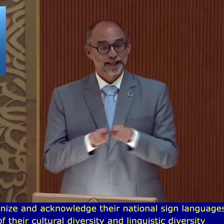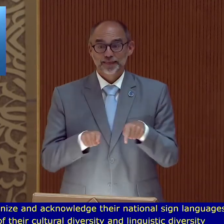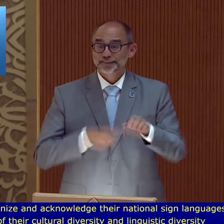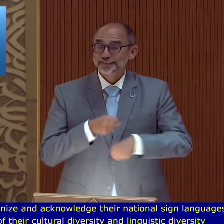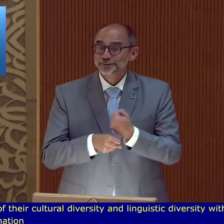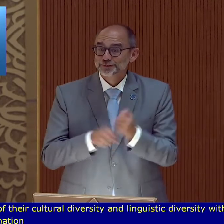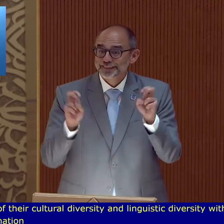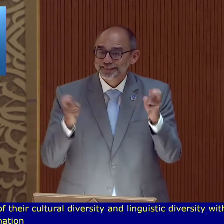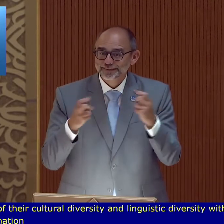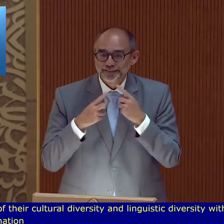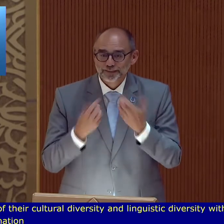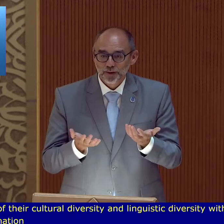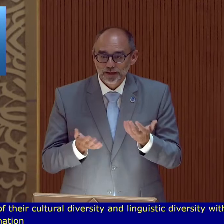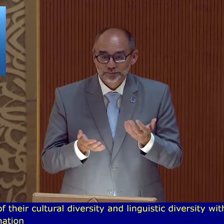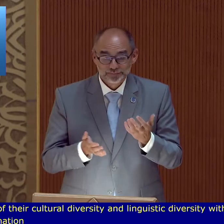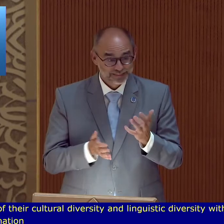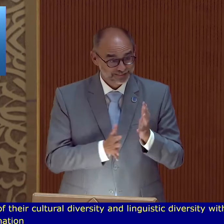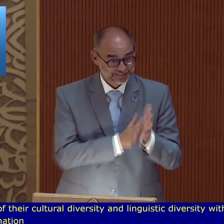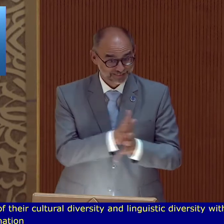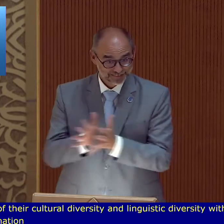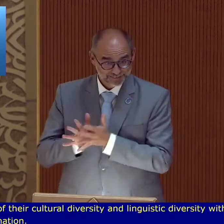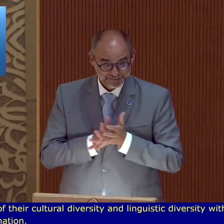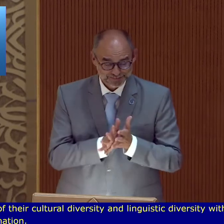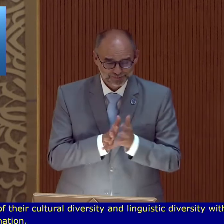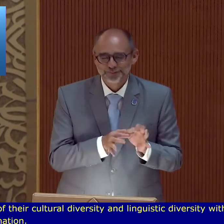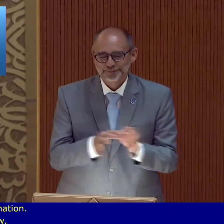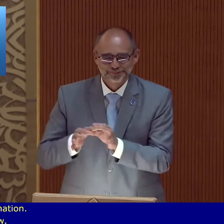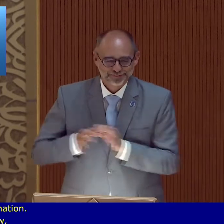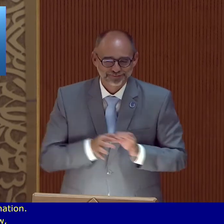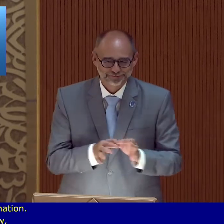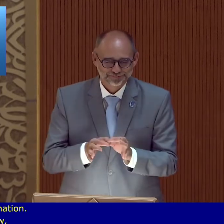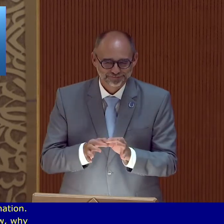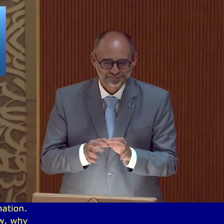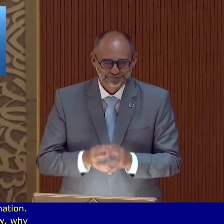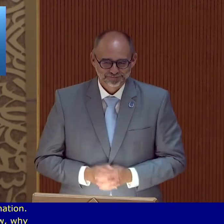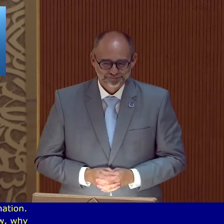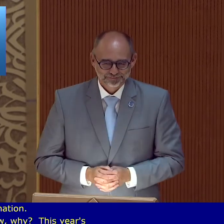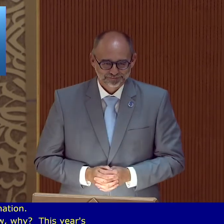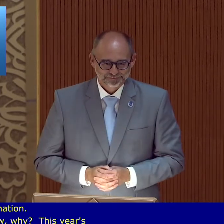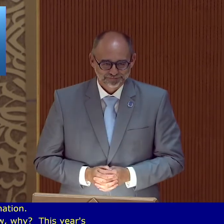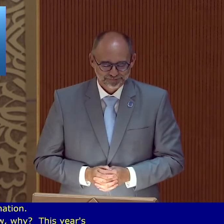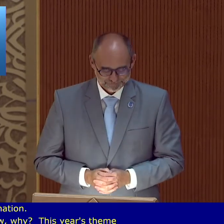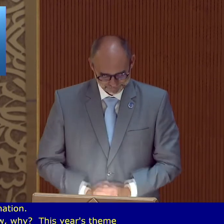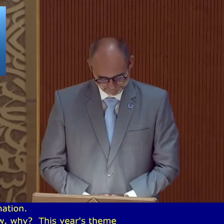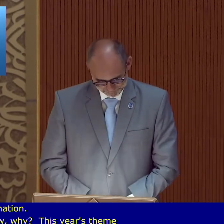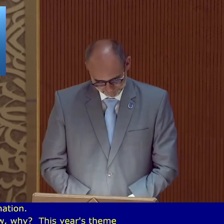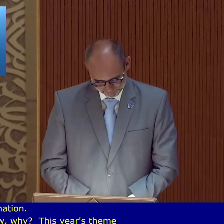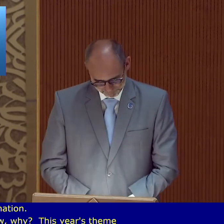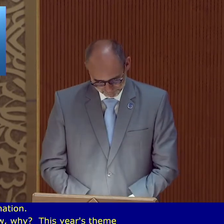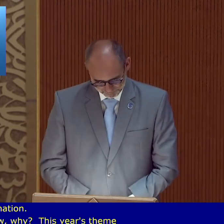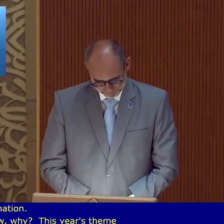Now, why? This year's theme, Sign Languages Unite Us. This is